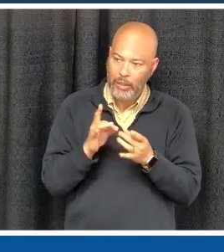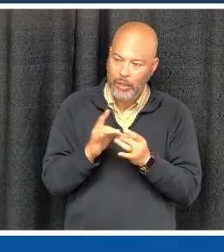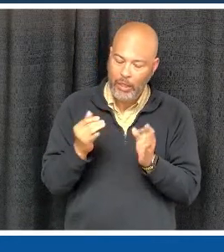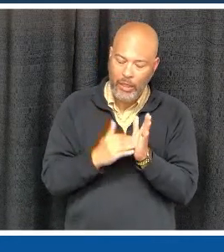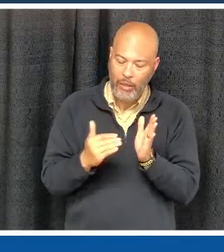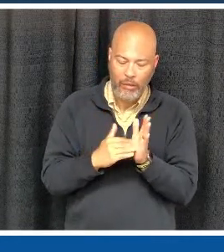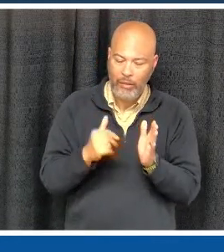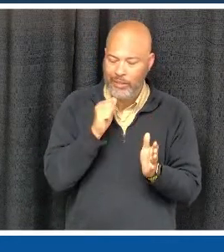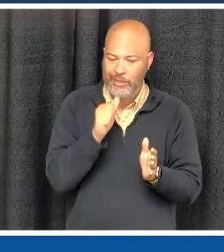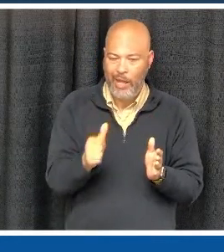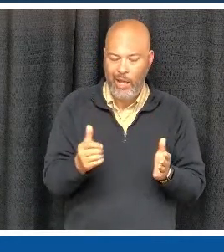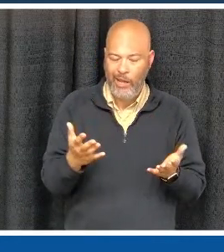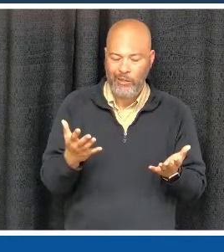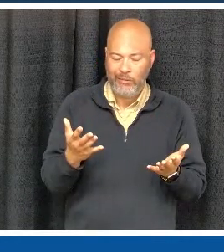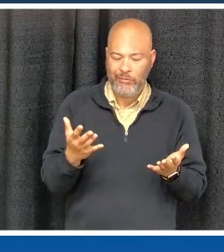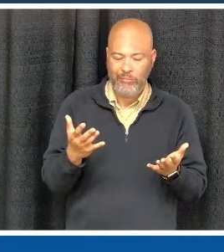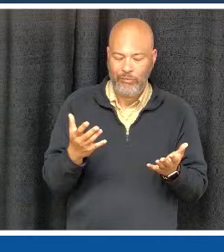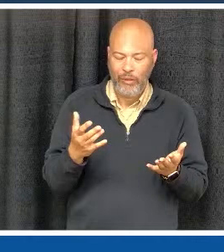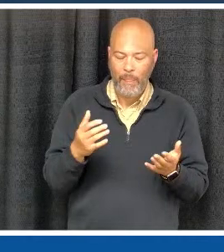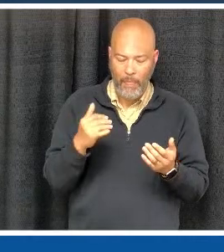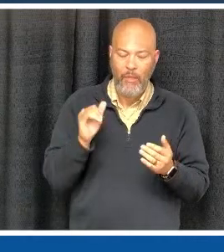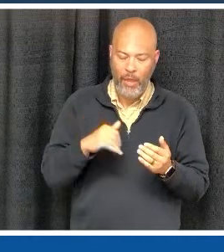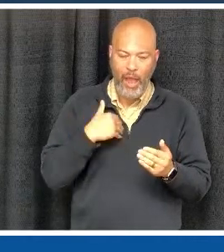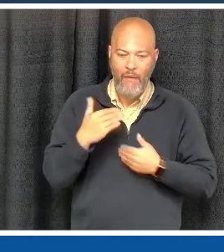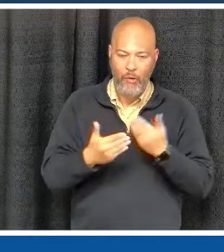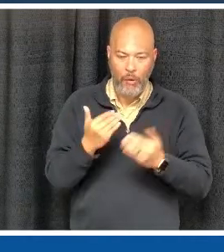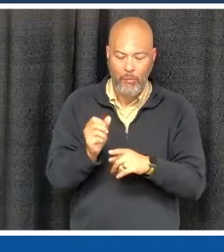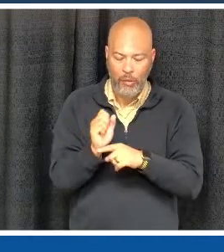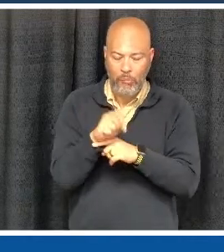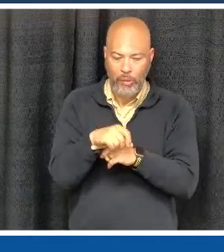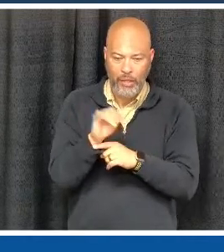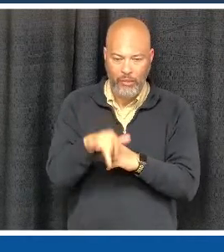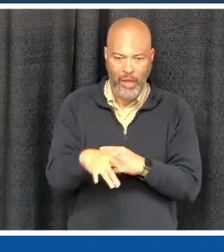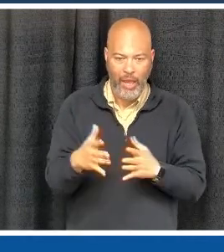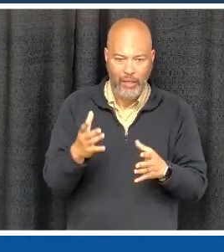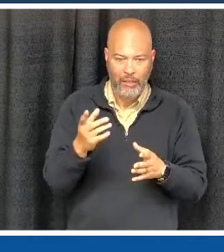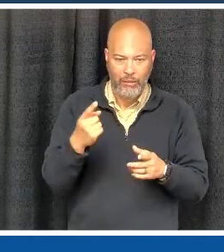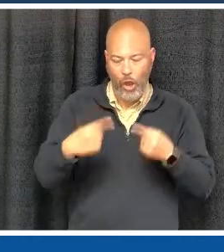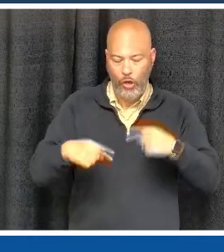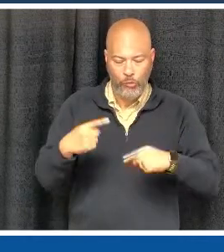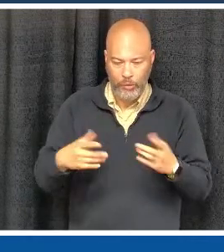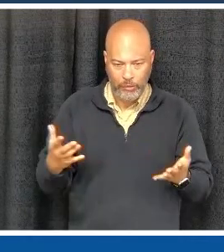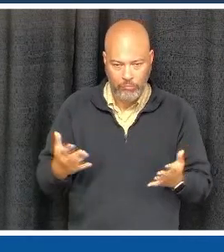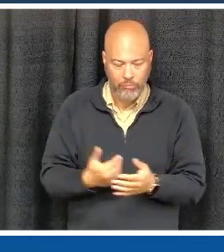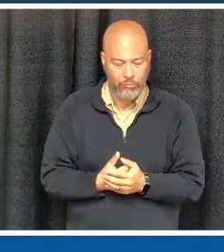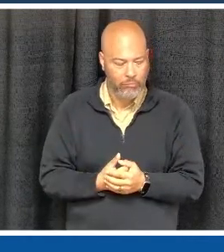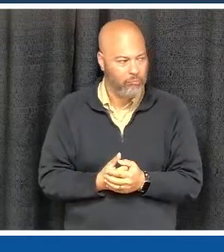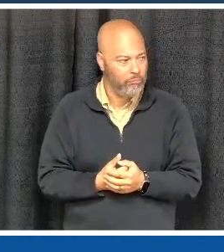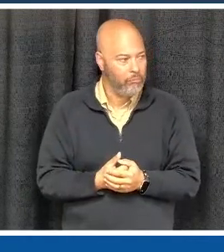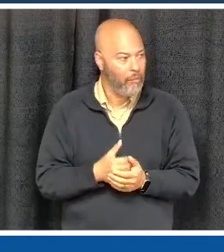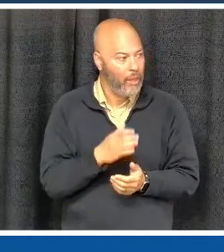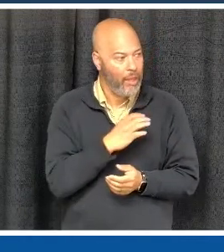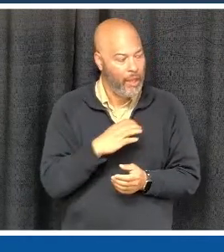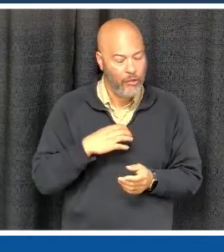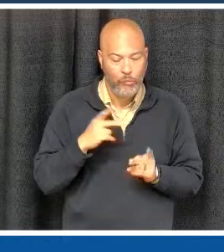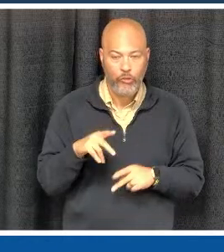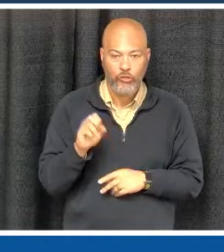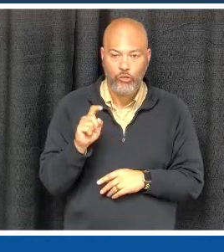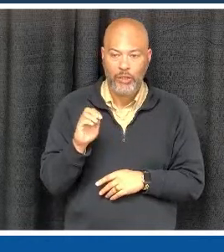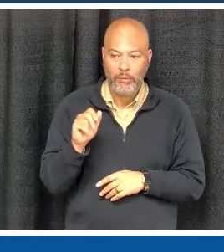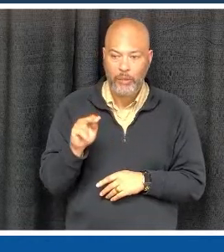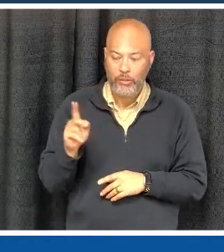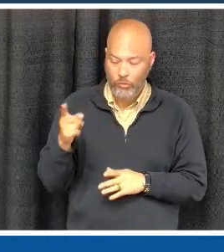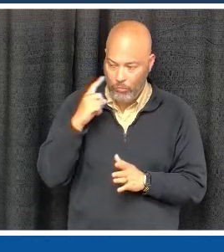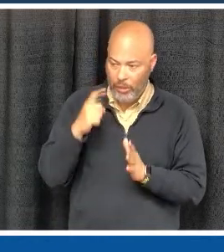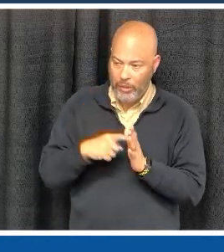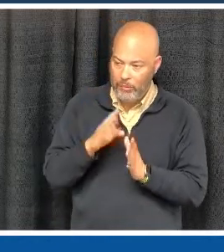there's a process to overcome that. That's all I have. Councilperson Streetman, you're recognized.